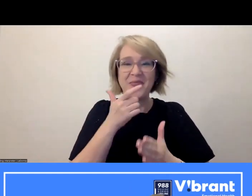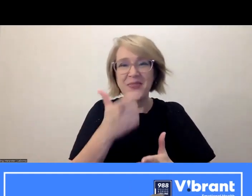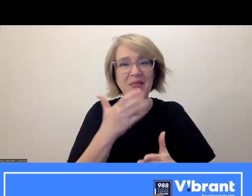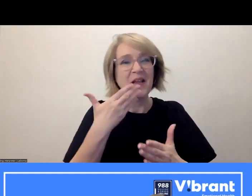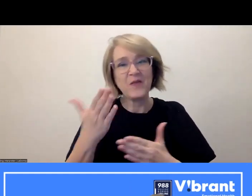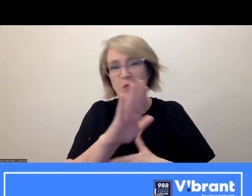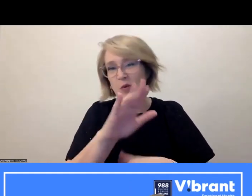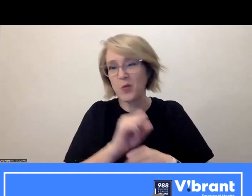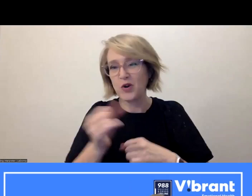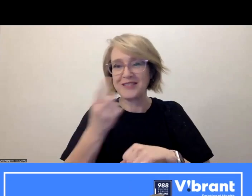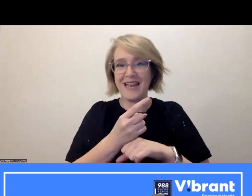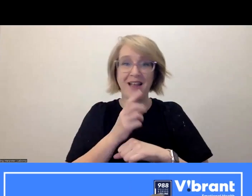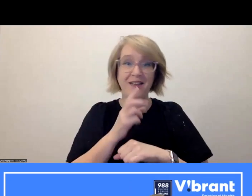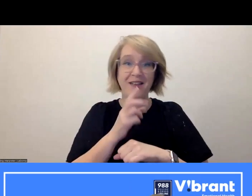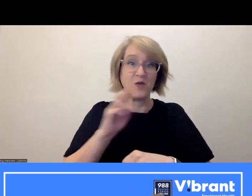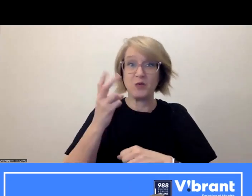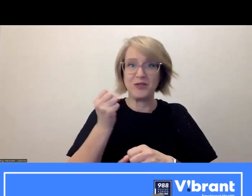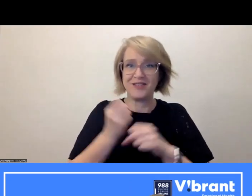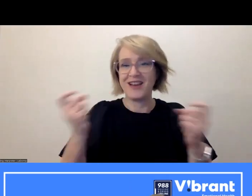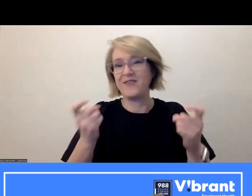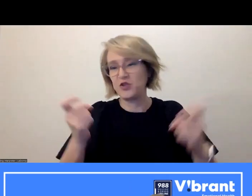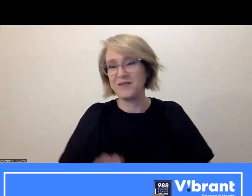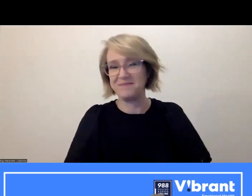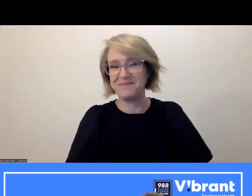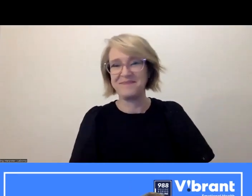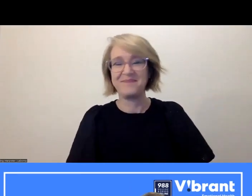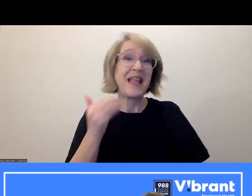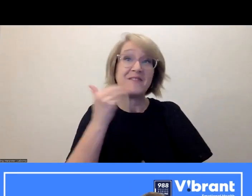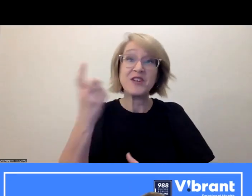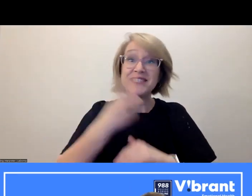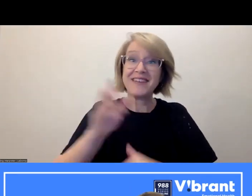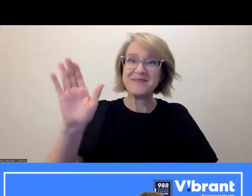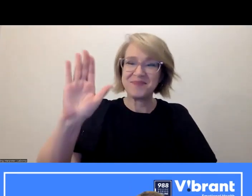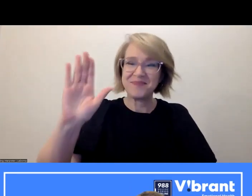work that you've done to get us to this point. Have a great rest of your day, everyone.